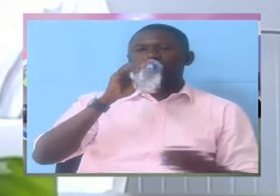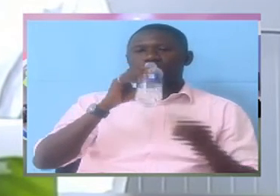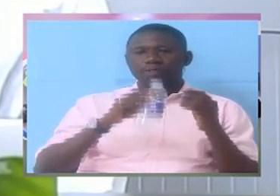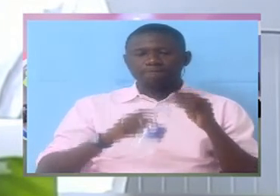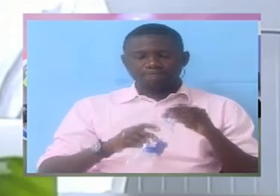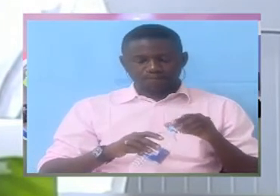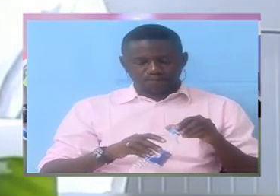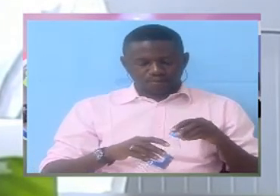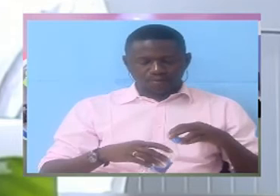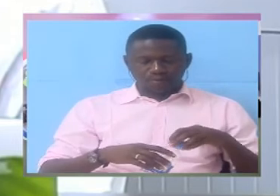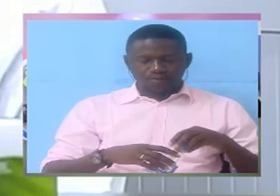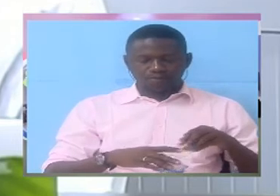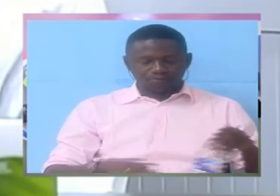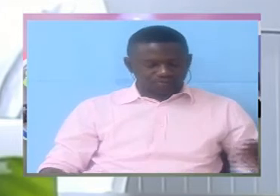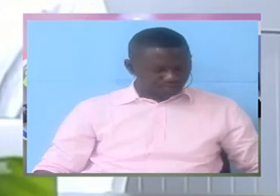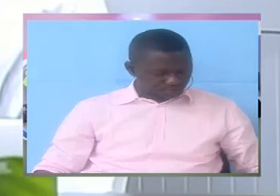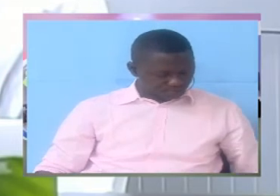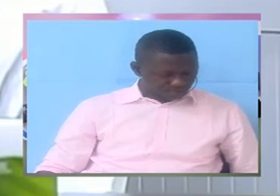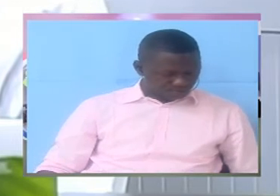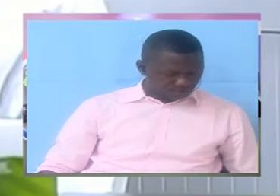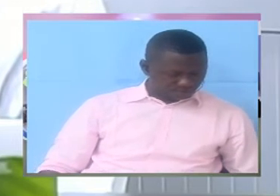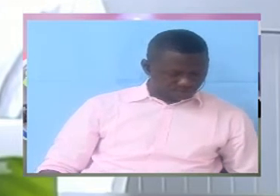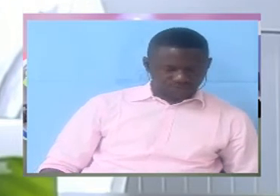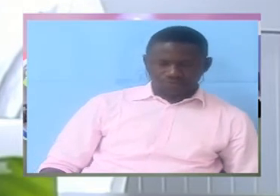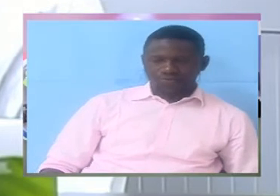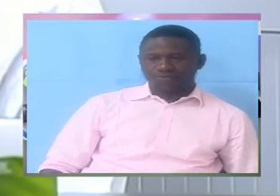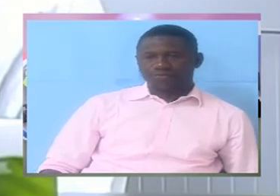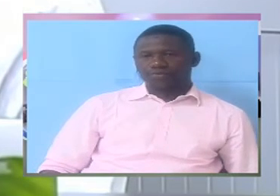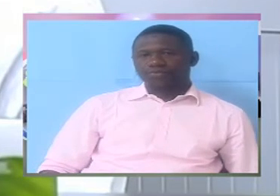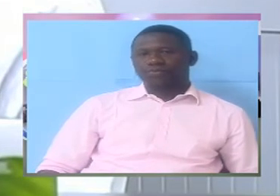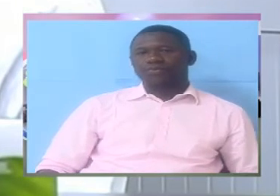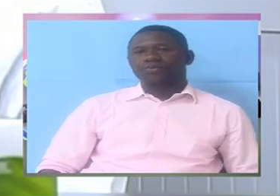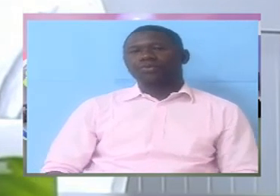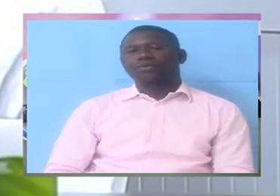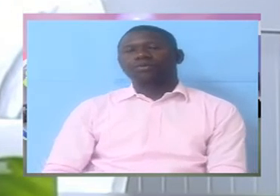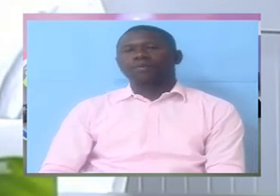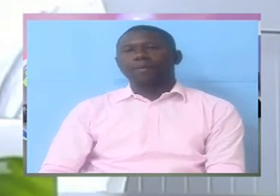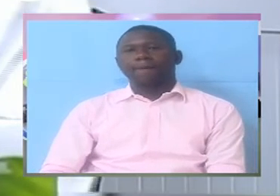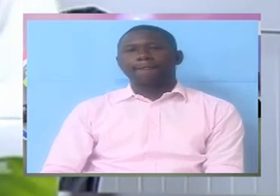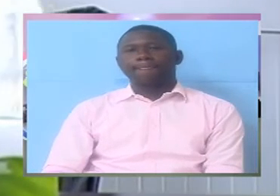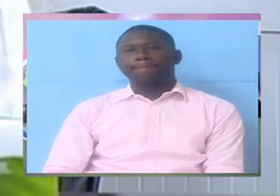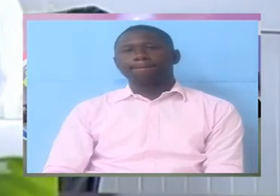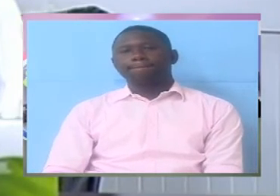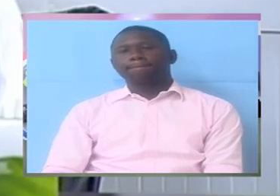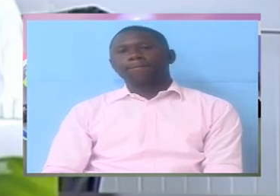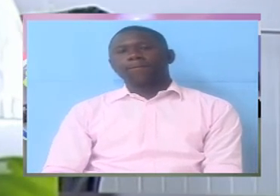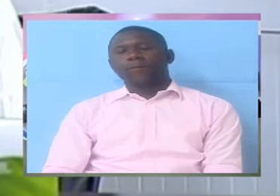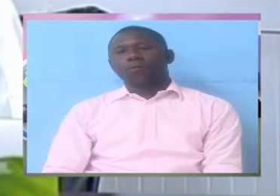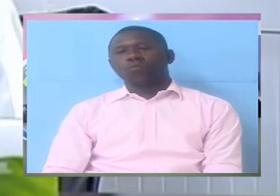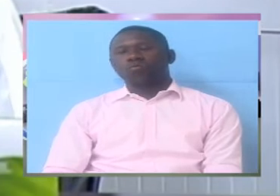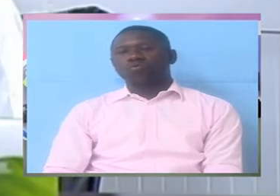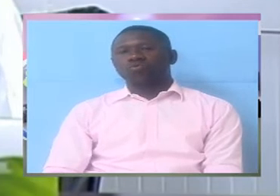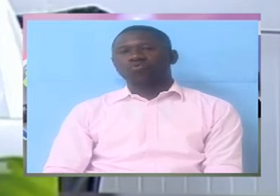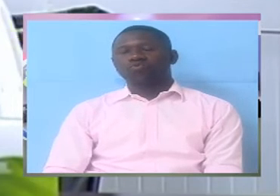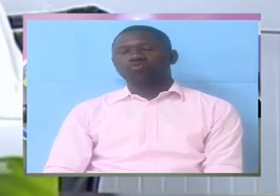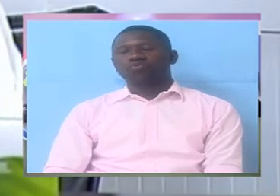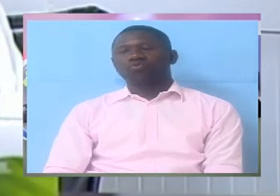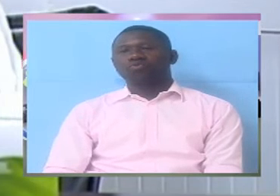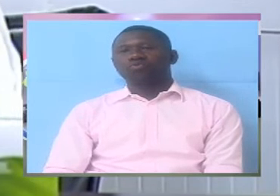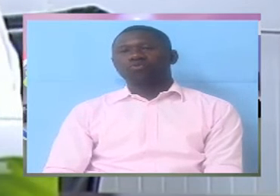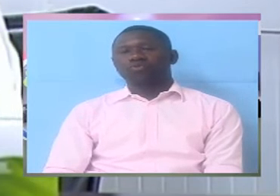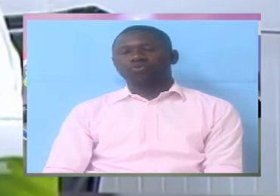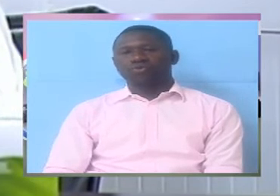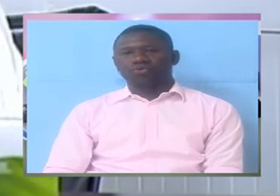nyama hadama dingulu le muiti men ya lonko nyantolu be kering men be dending la kulu bala wodalilo le ya sabu mba fula